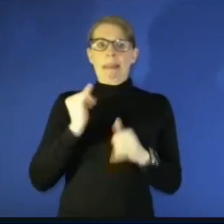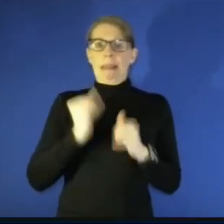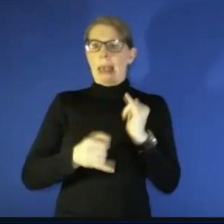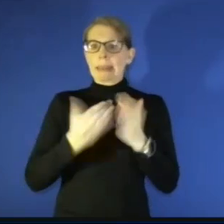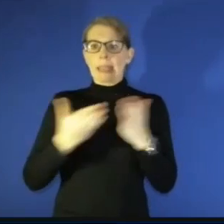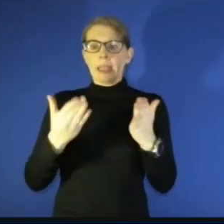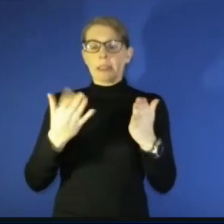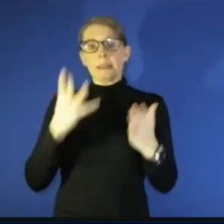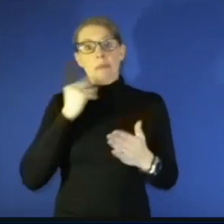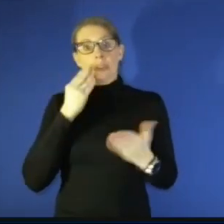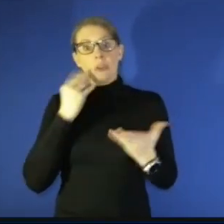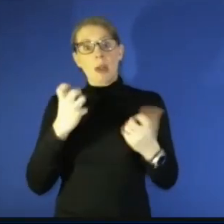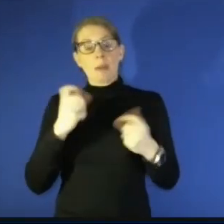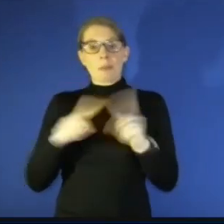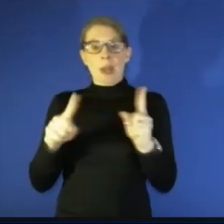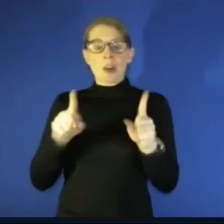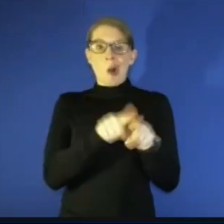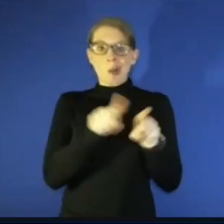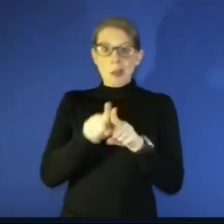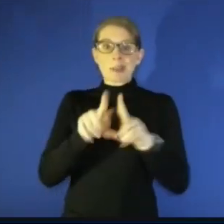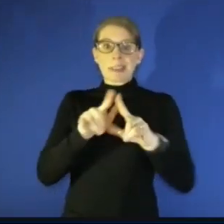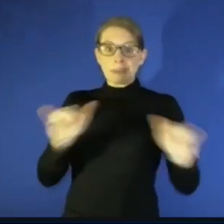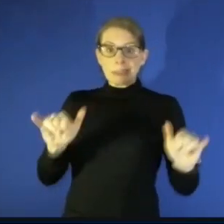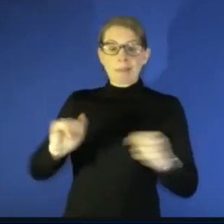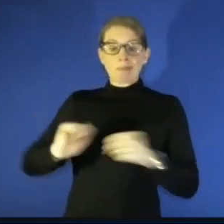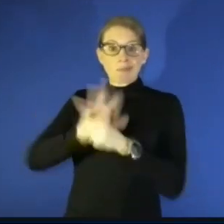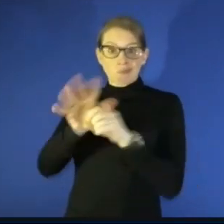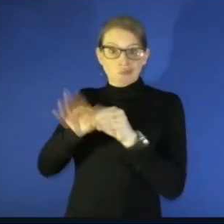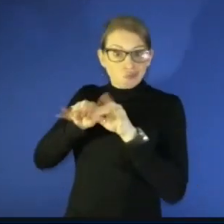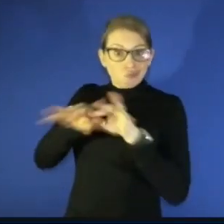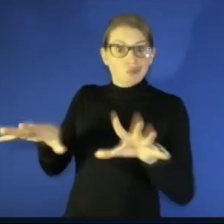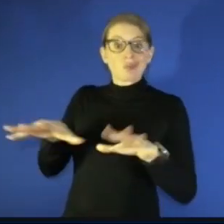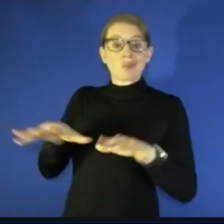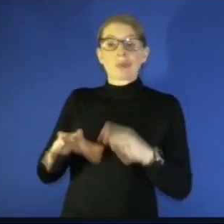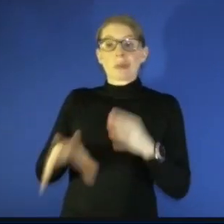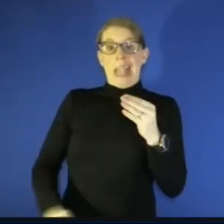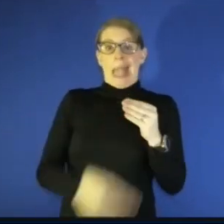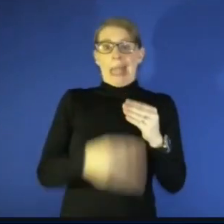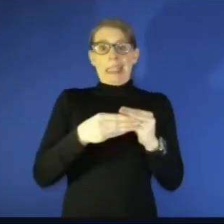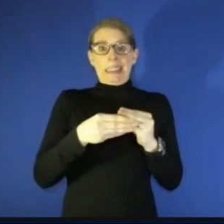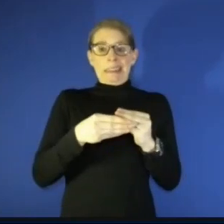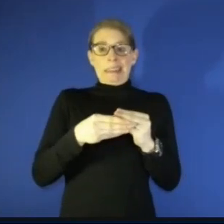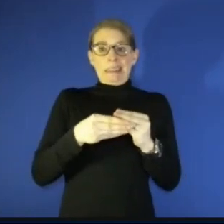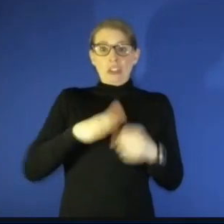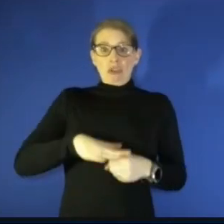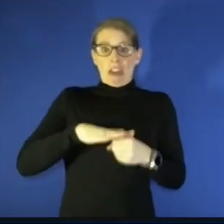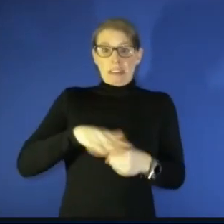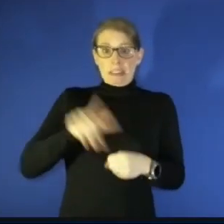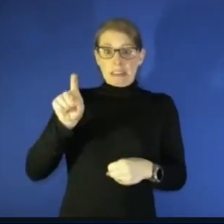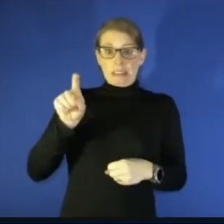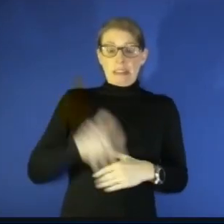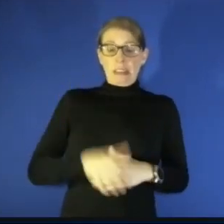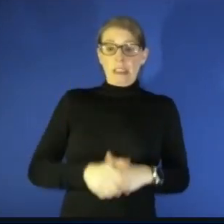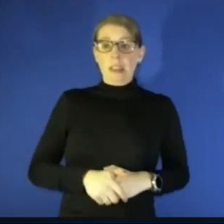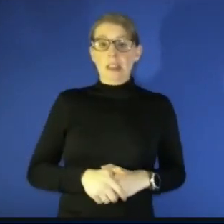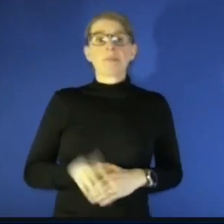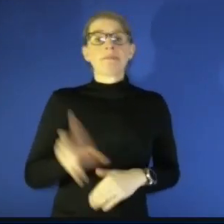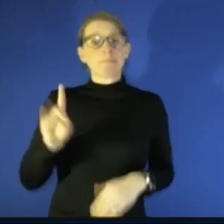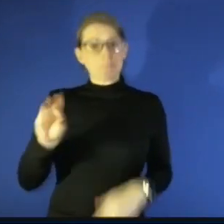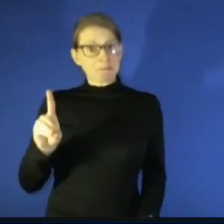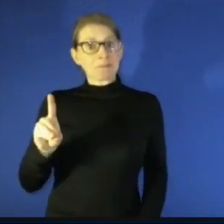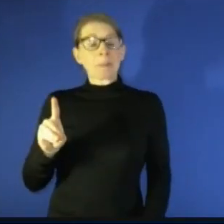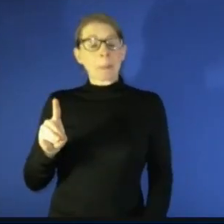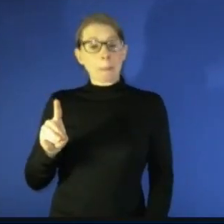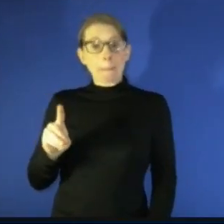time of a pandemic, what was that like? Did that had to have had some extra stress? It did. I think that